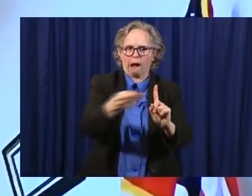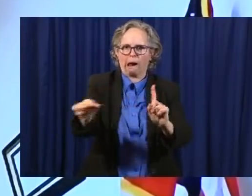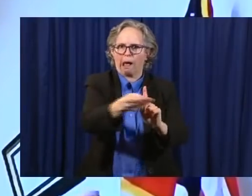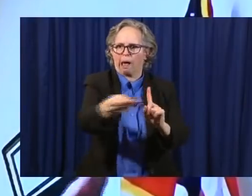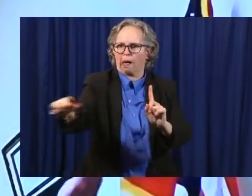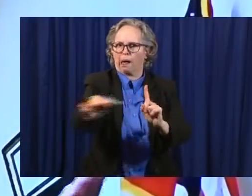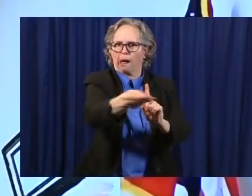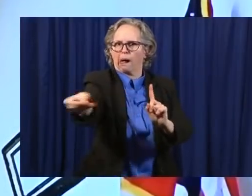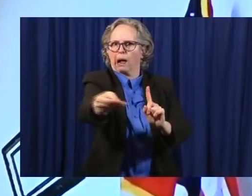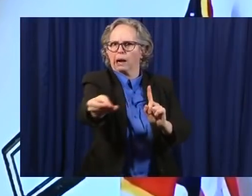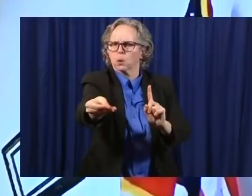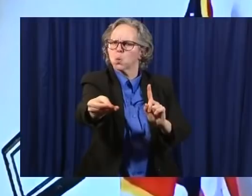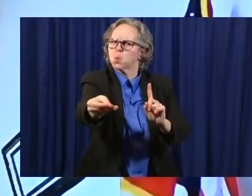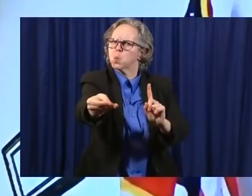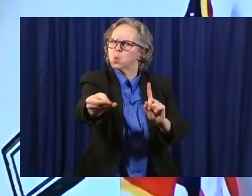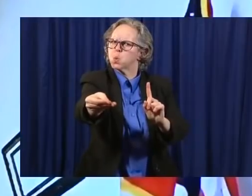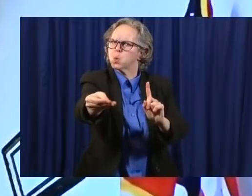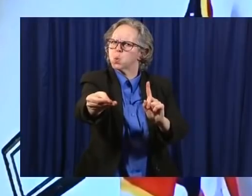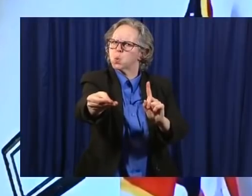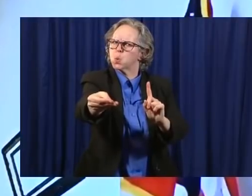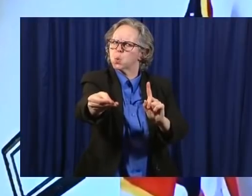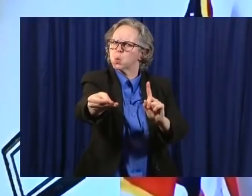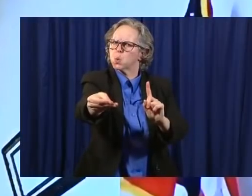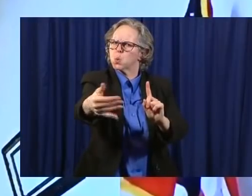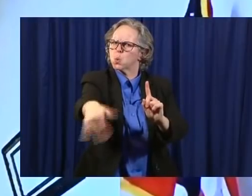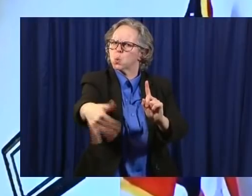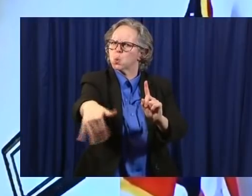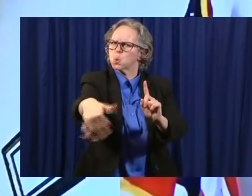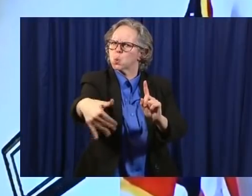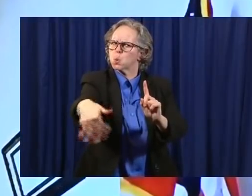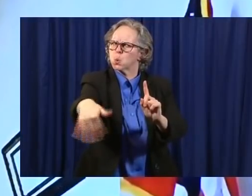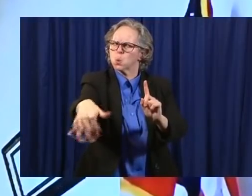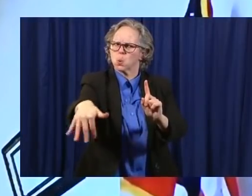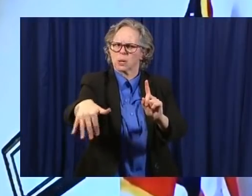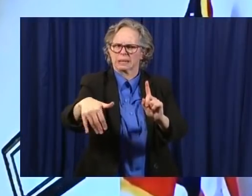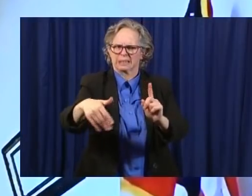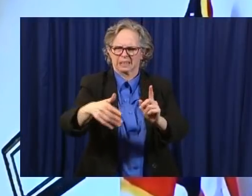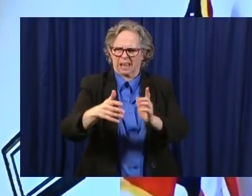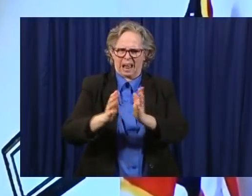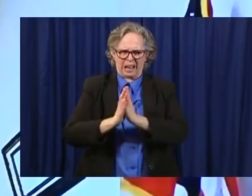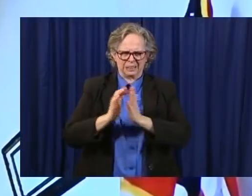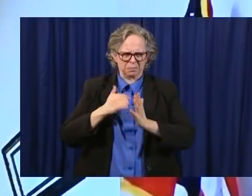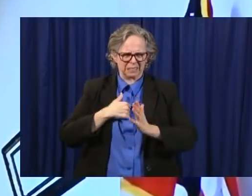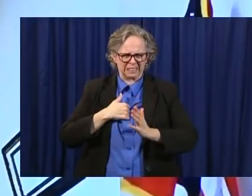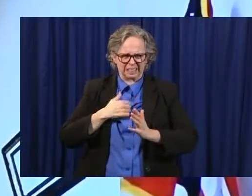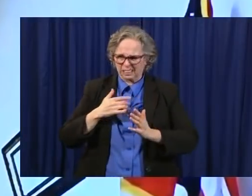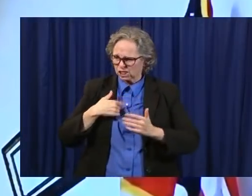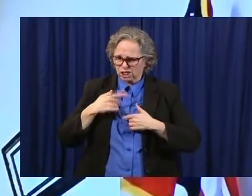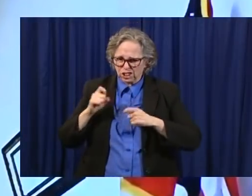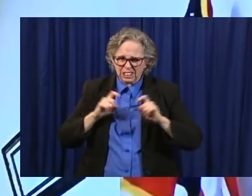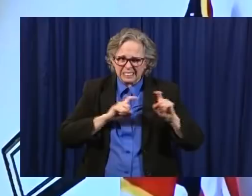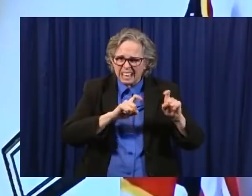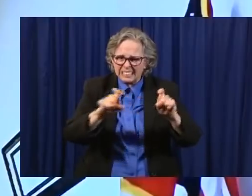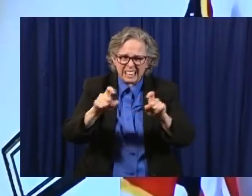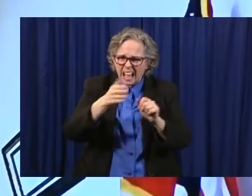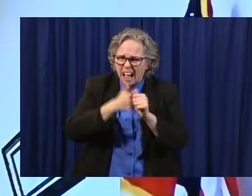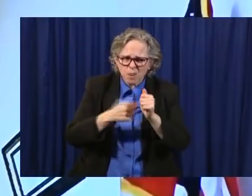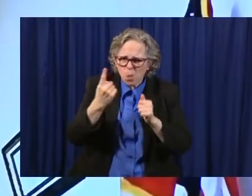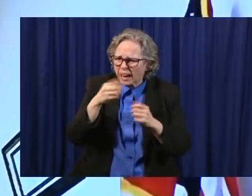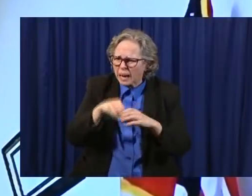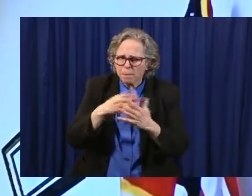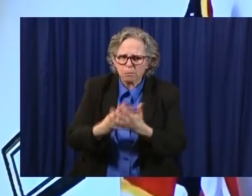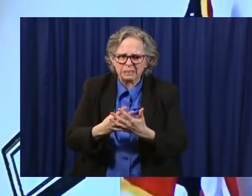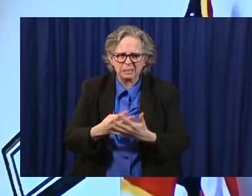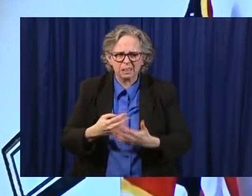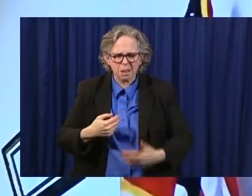one of the issues that I was asked to look at was, should we test everybody in the system? Well, testing everybody in the system helps